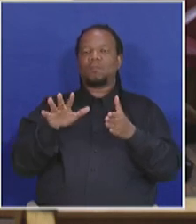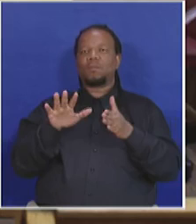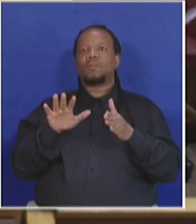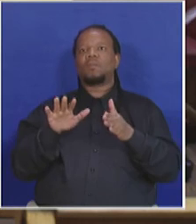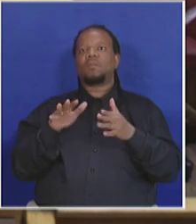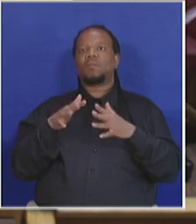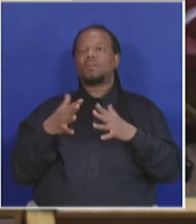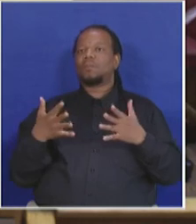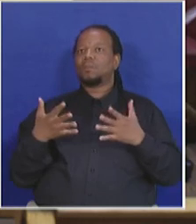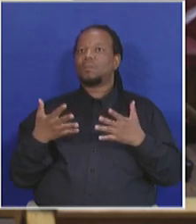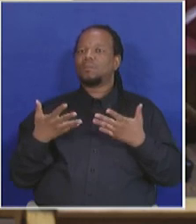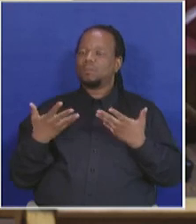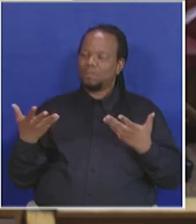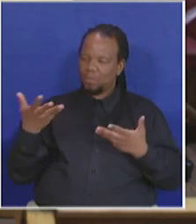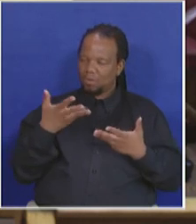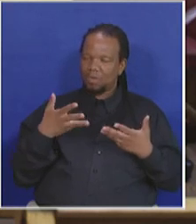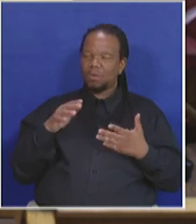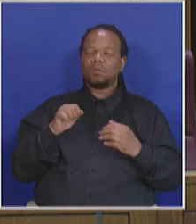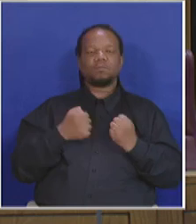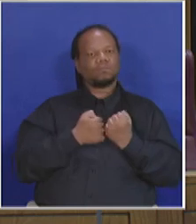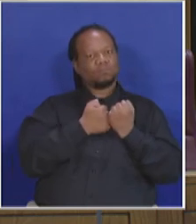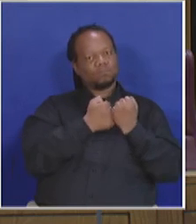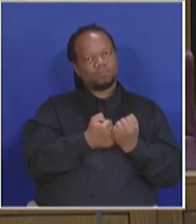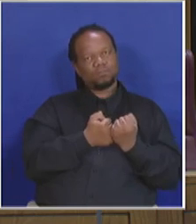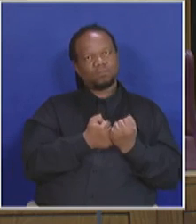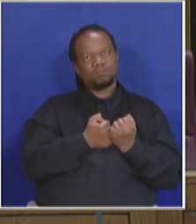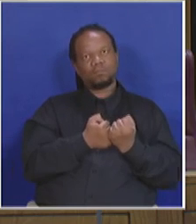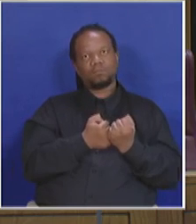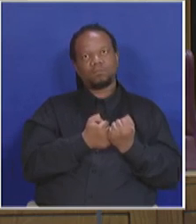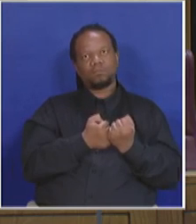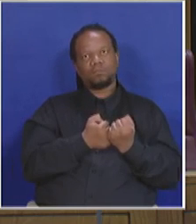no dissent. Therefore,